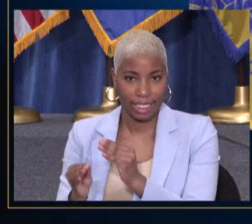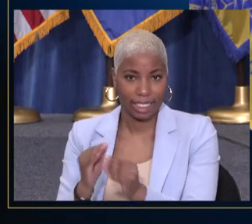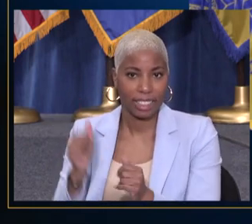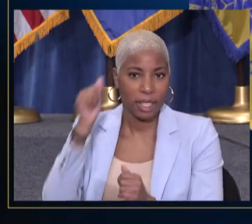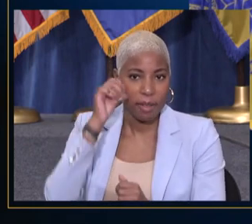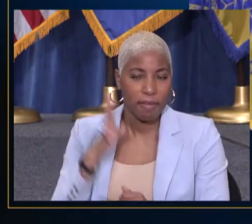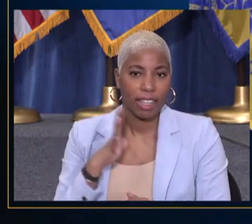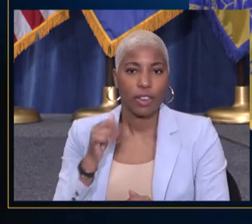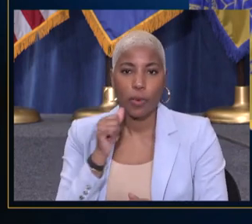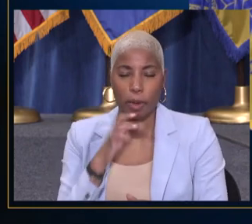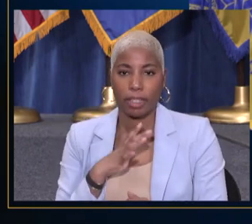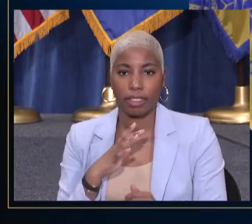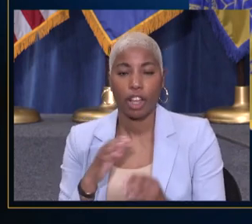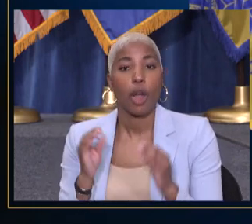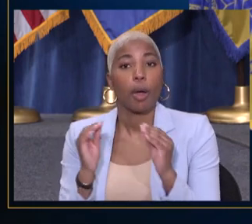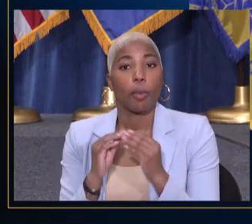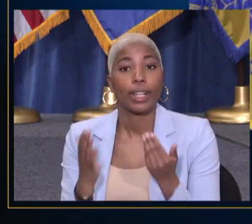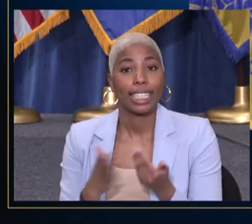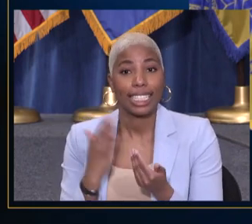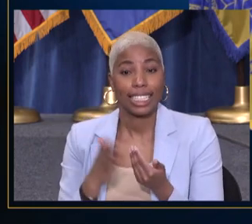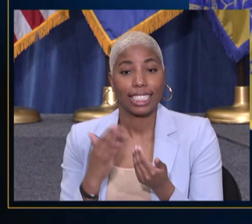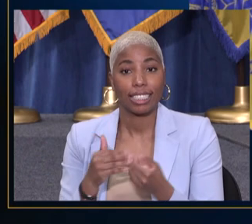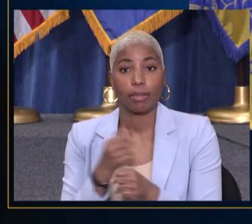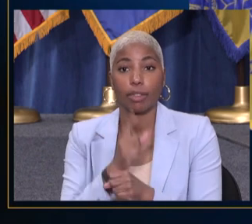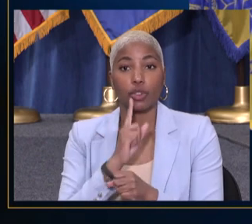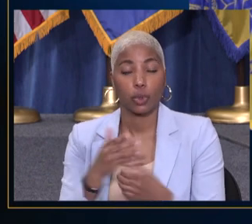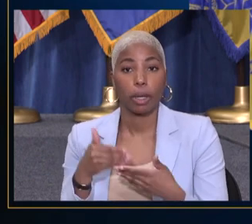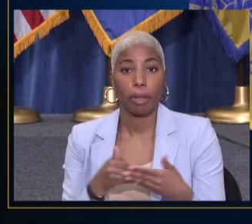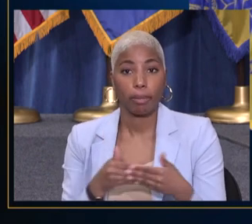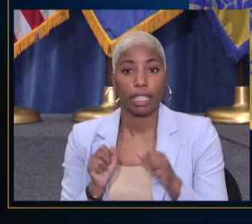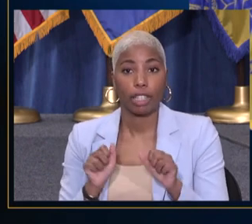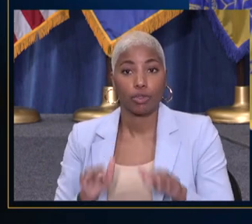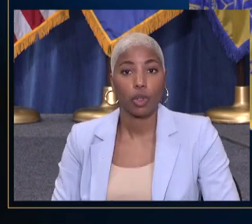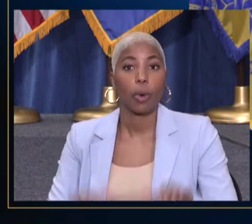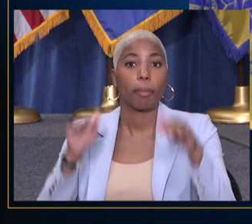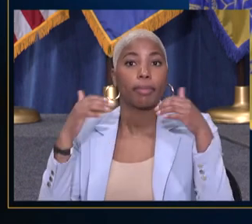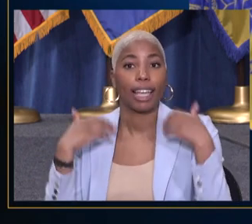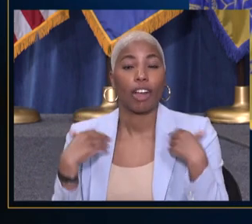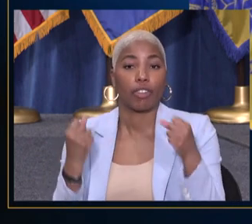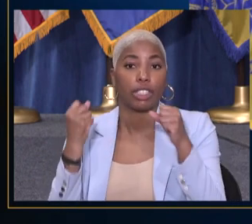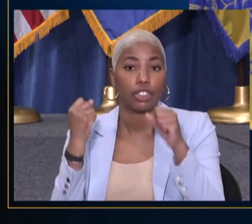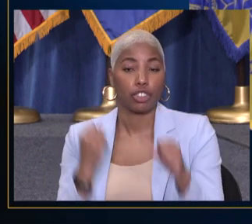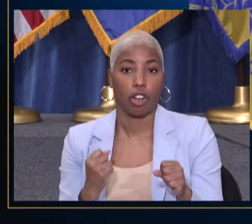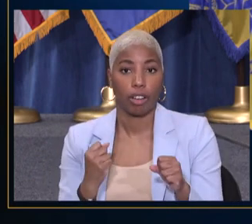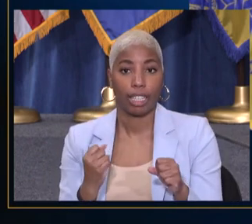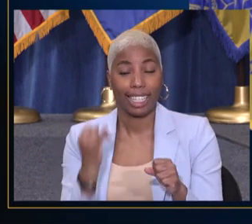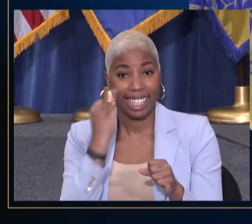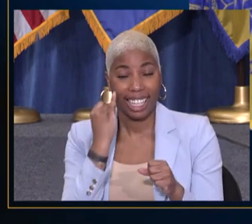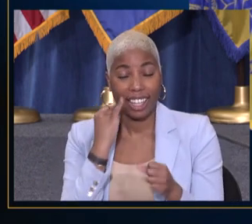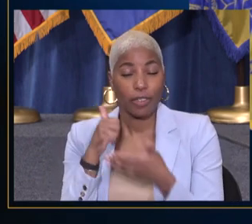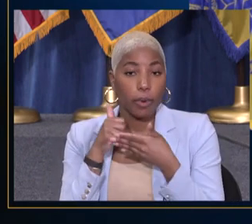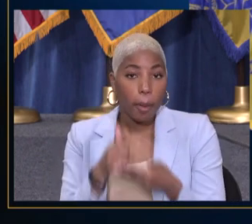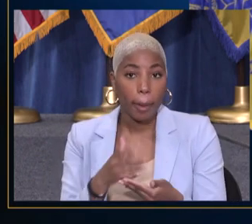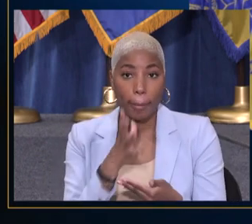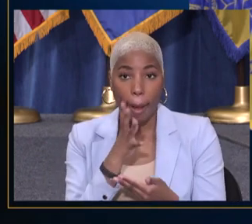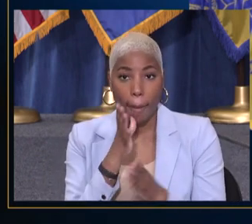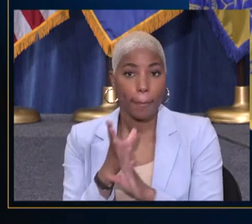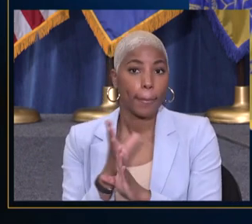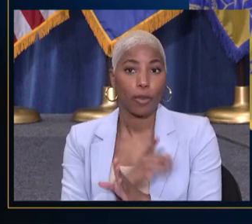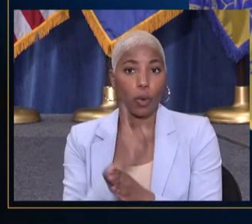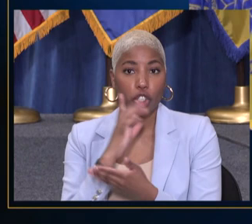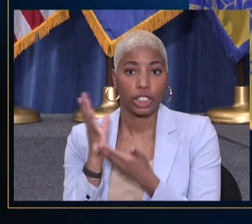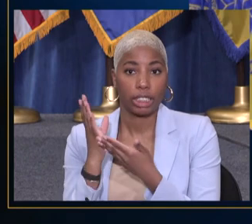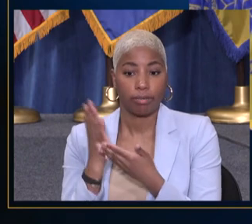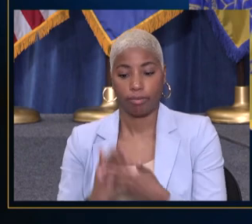It is far easier to make sure that that baby can grow up and be healthy and strong if we're helping that mom before she